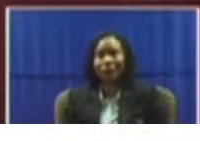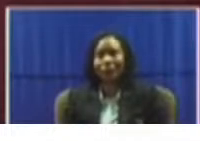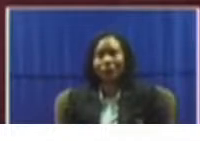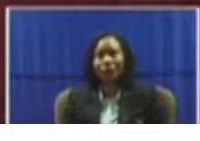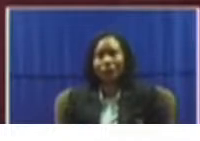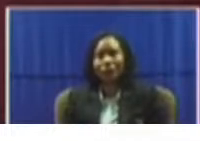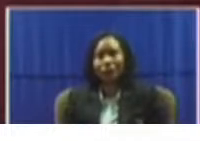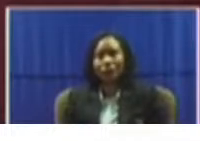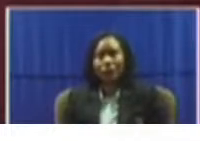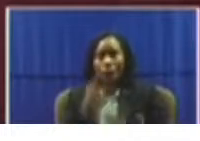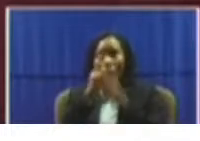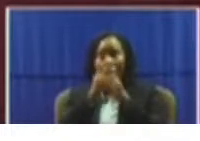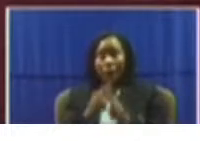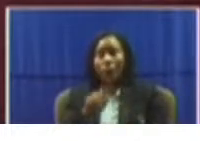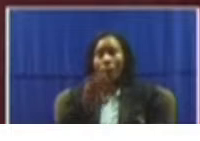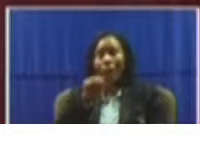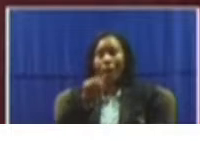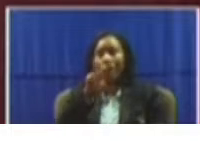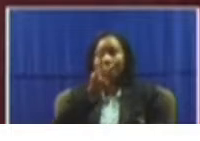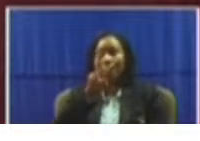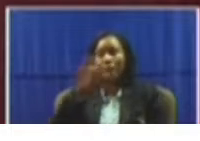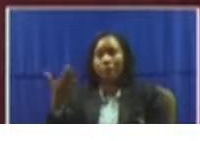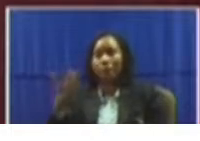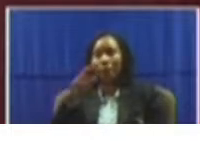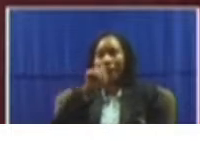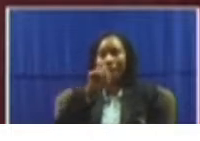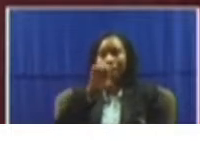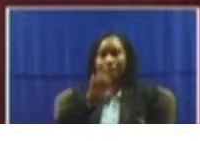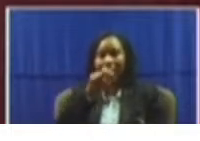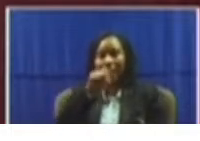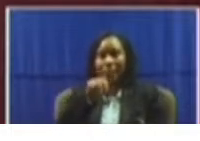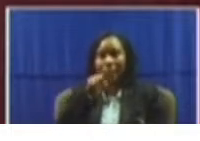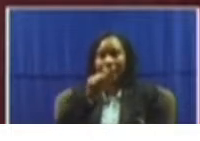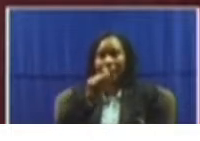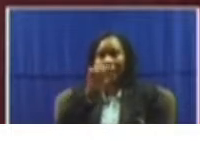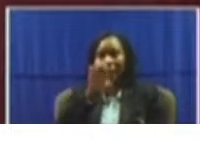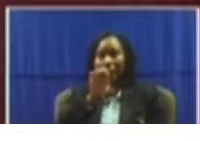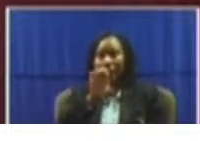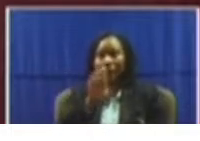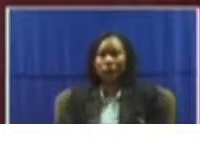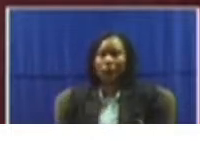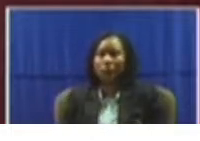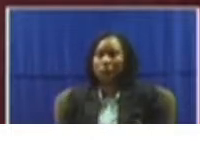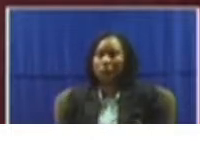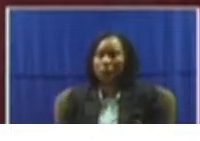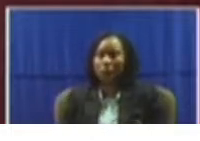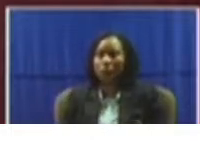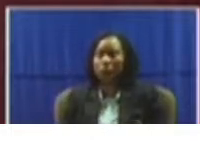N.V. Mente.